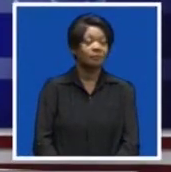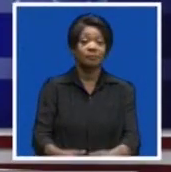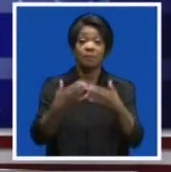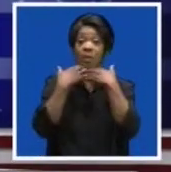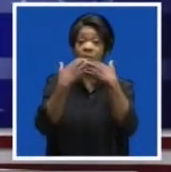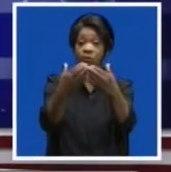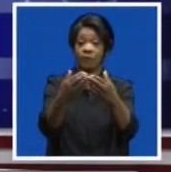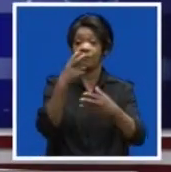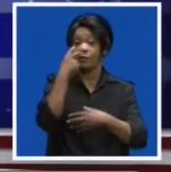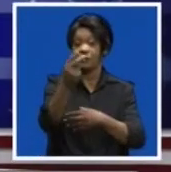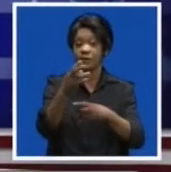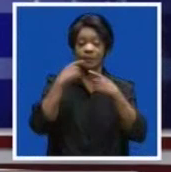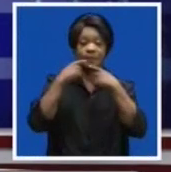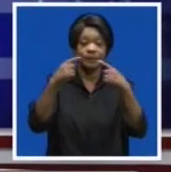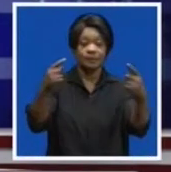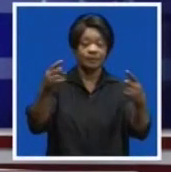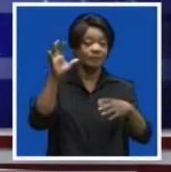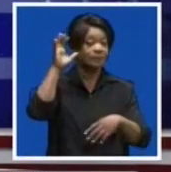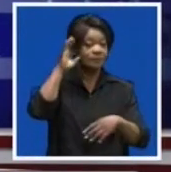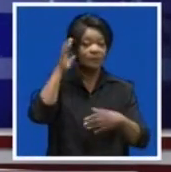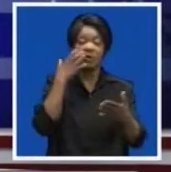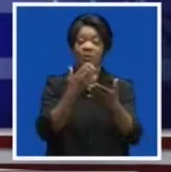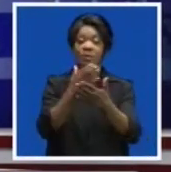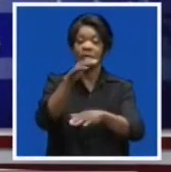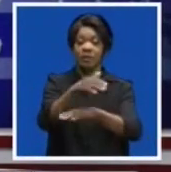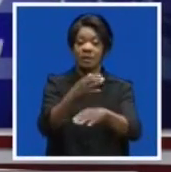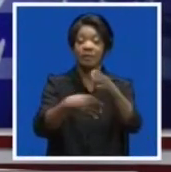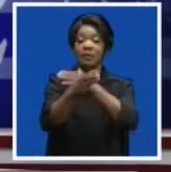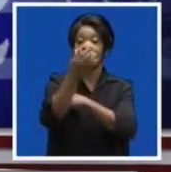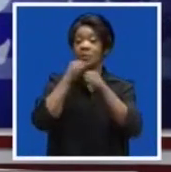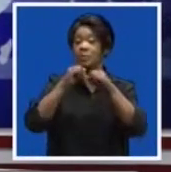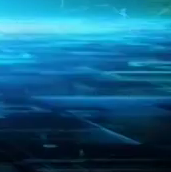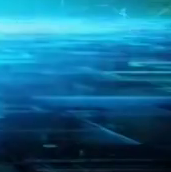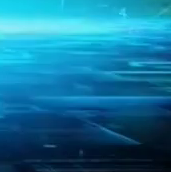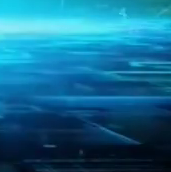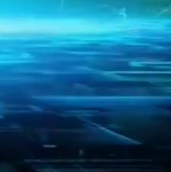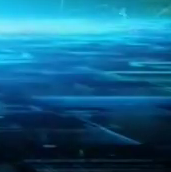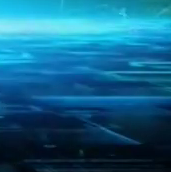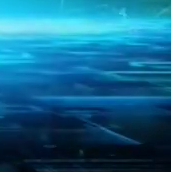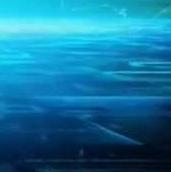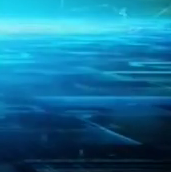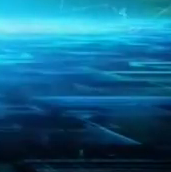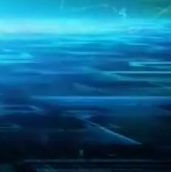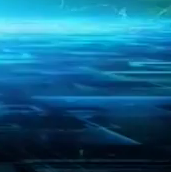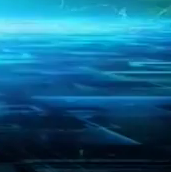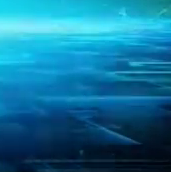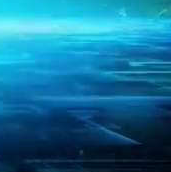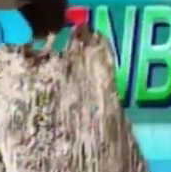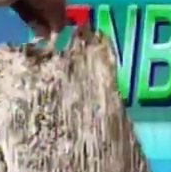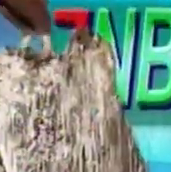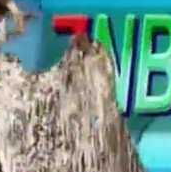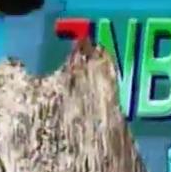Well, thank you so much for watching. This is where we end the news. Good night and God bless.